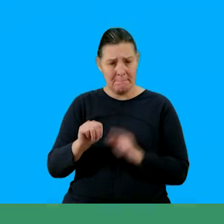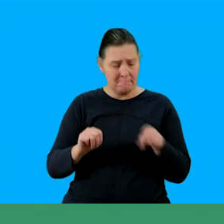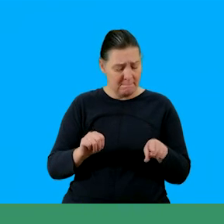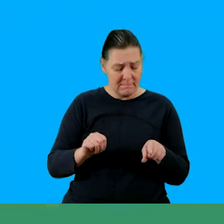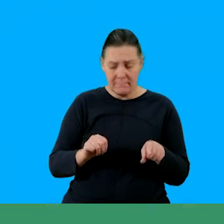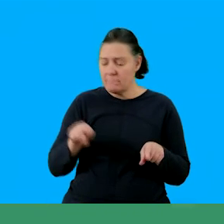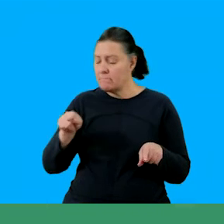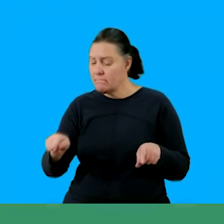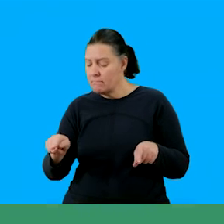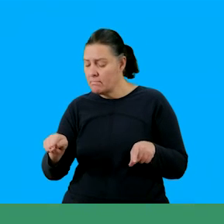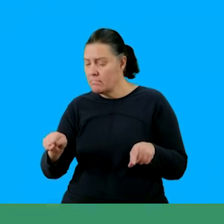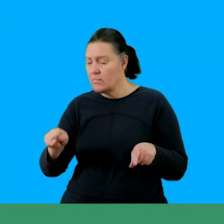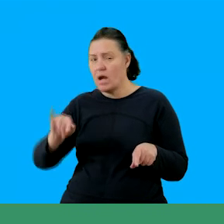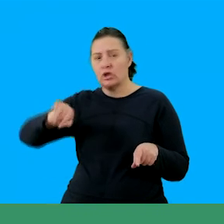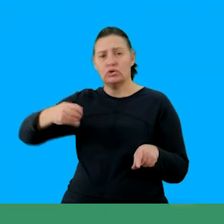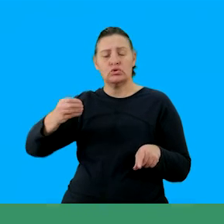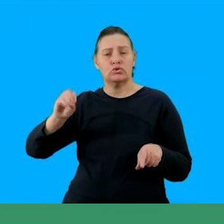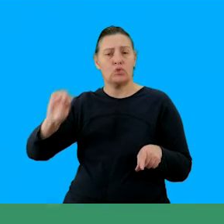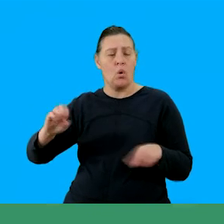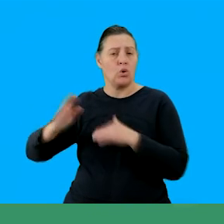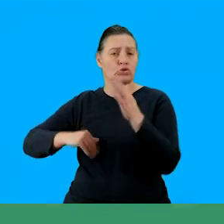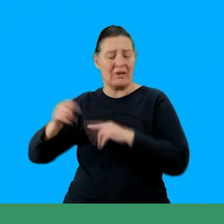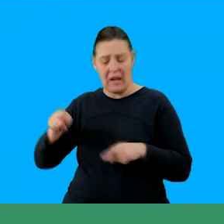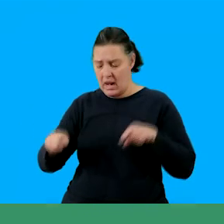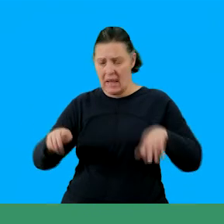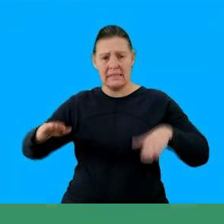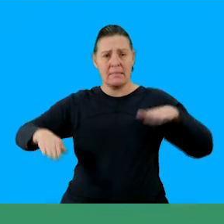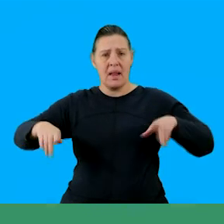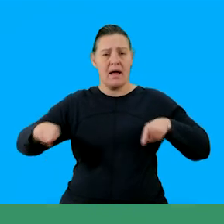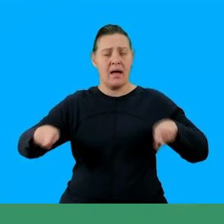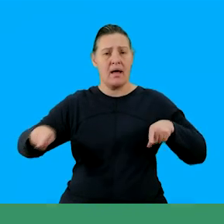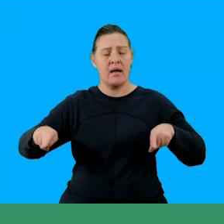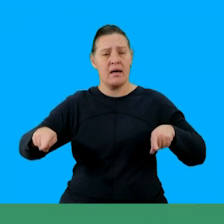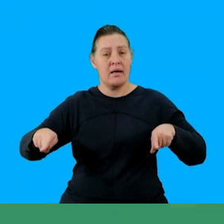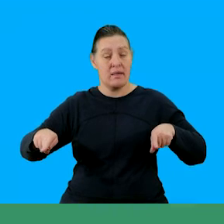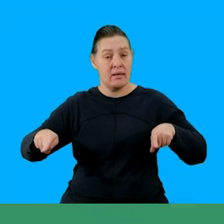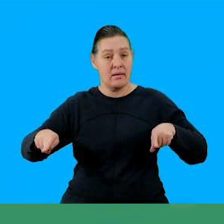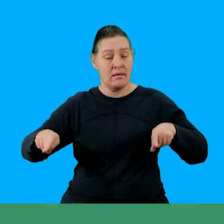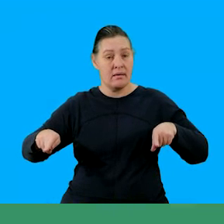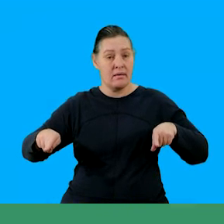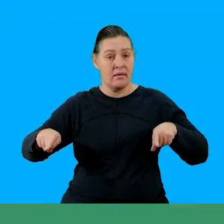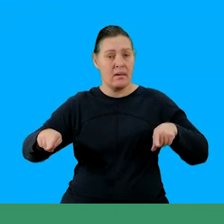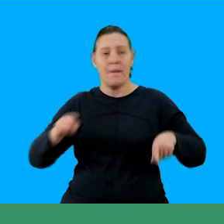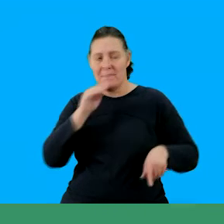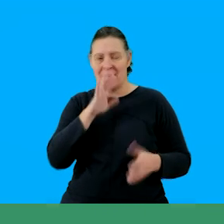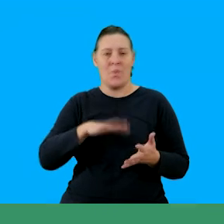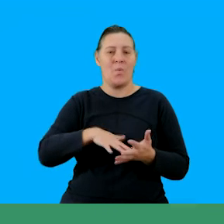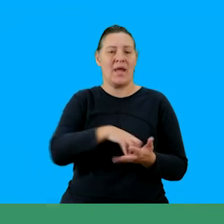bricks are similar to that of Joe's Construction. So obviously that similar is